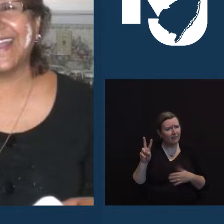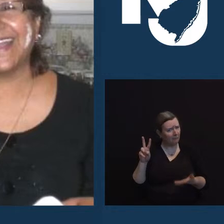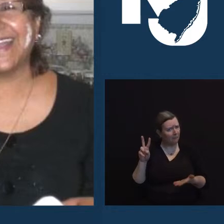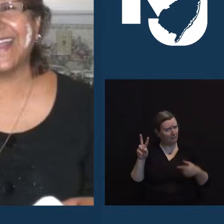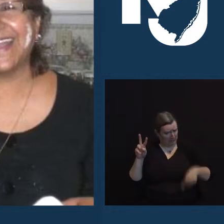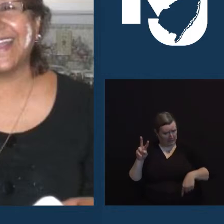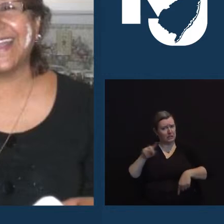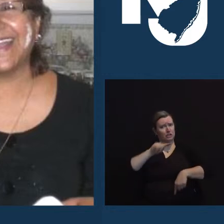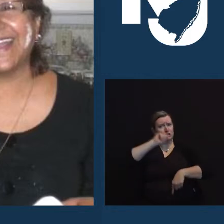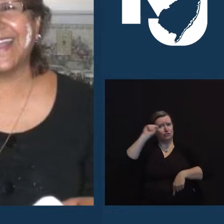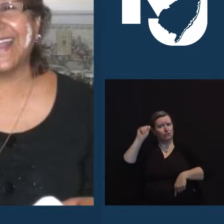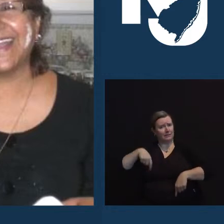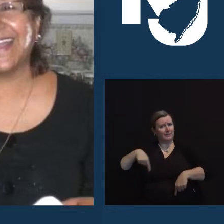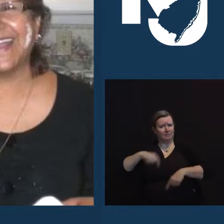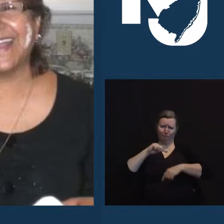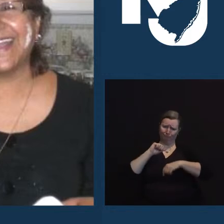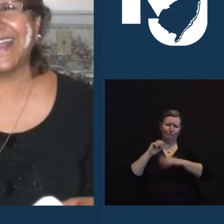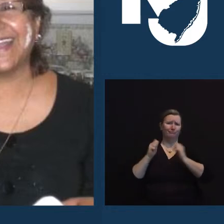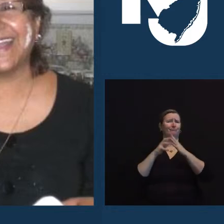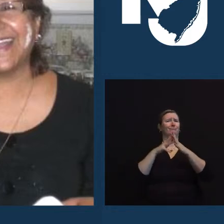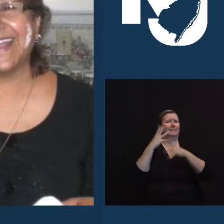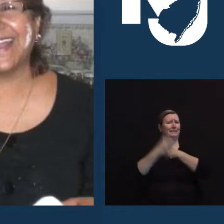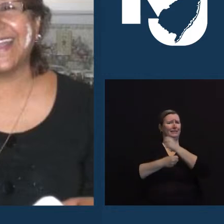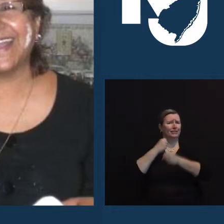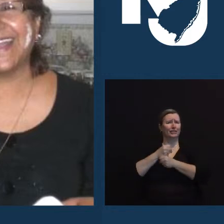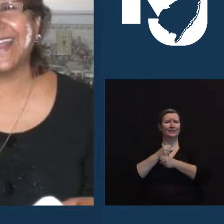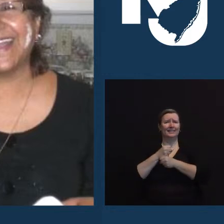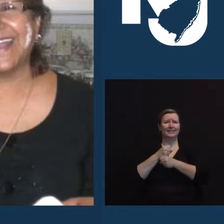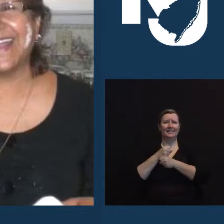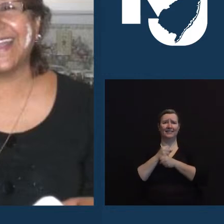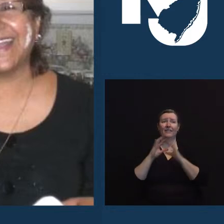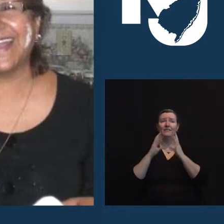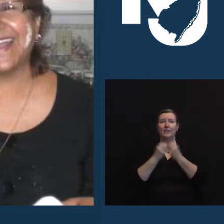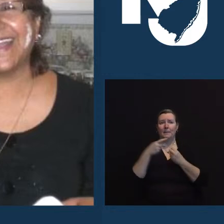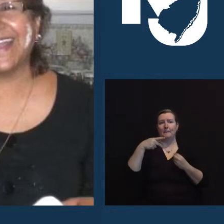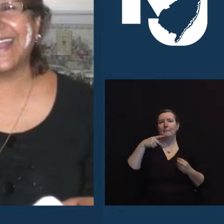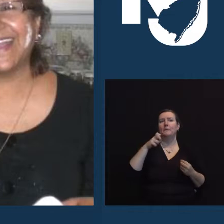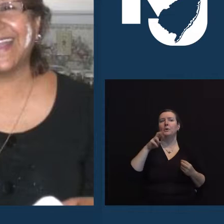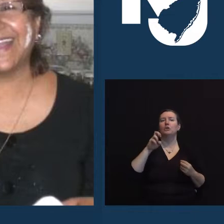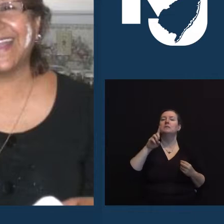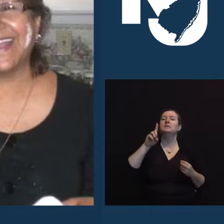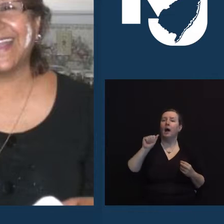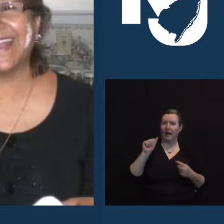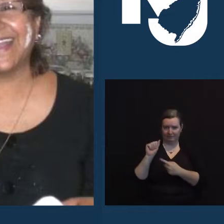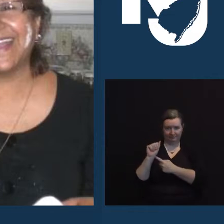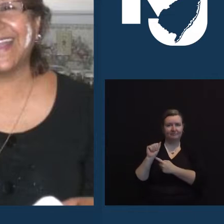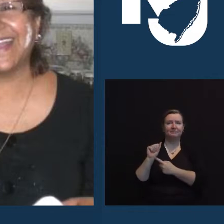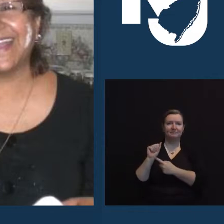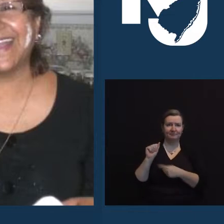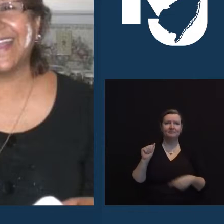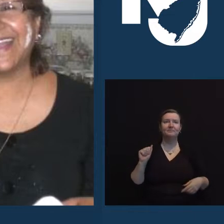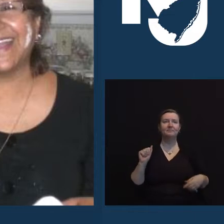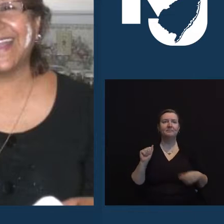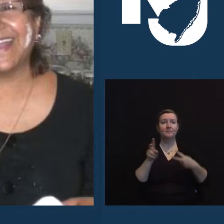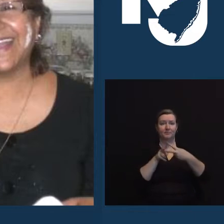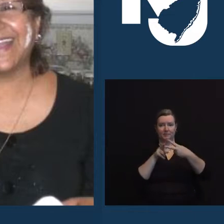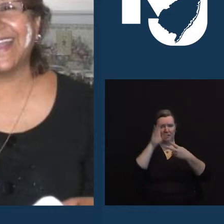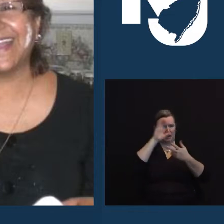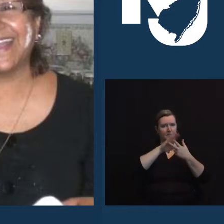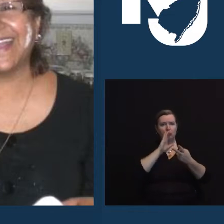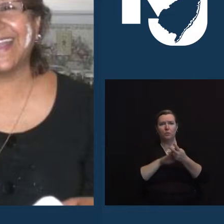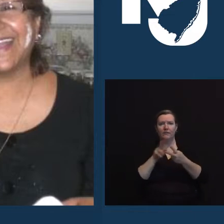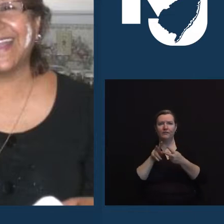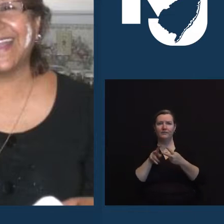fixture. It's owned by the Pareda family since 1995 and is operated today by Liliana and her son,